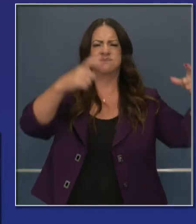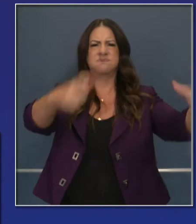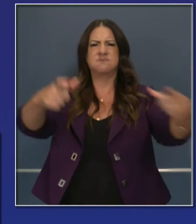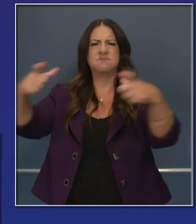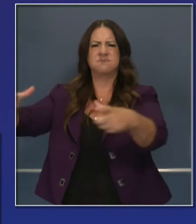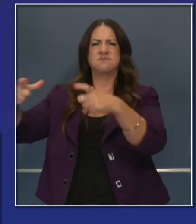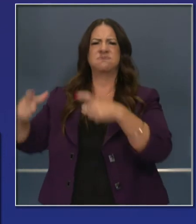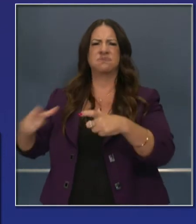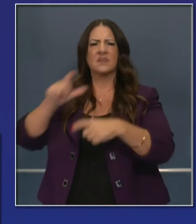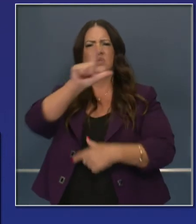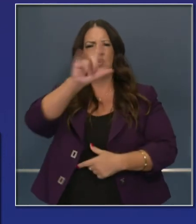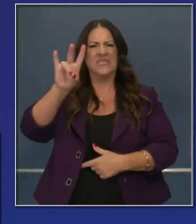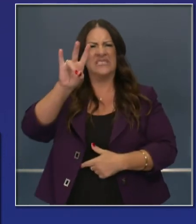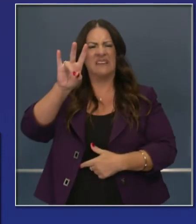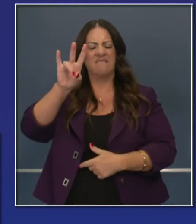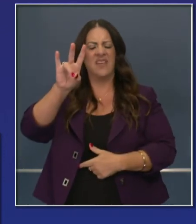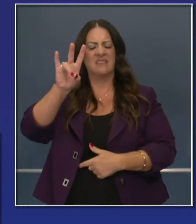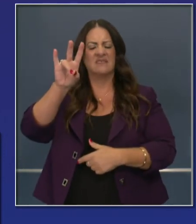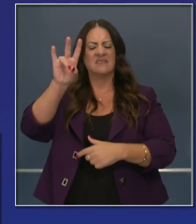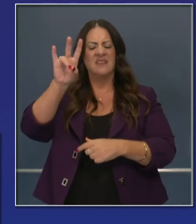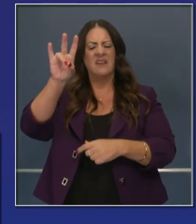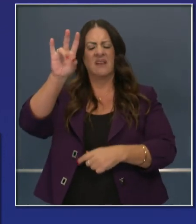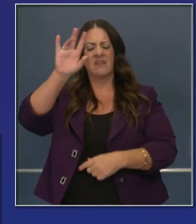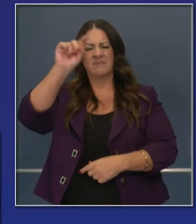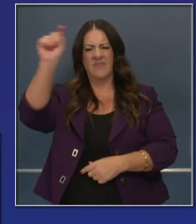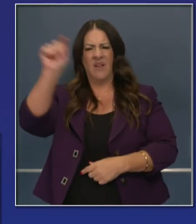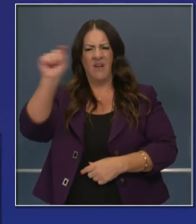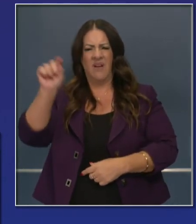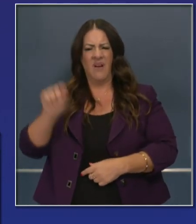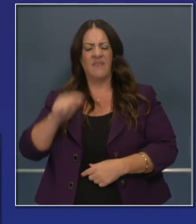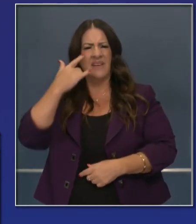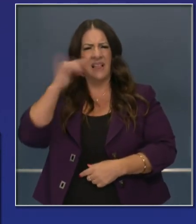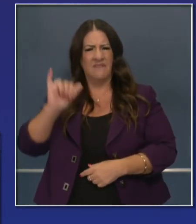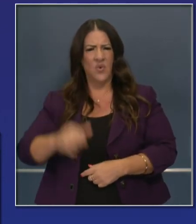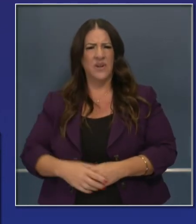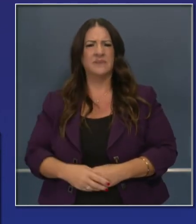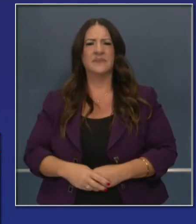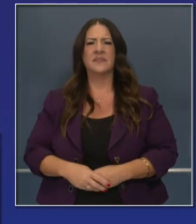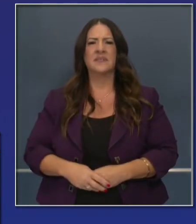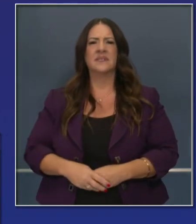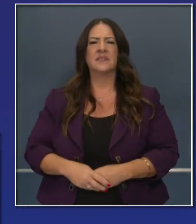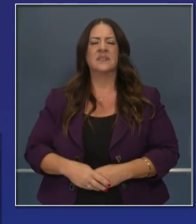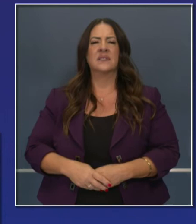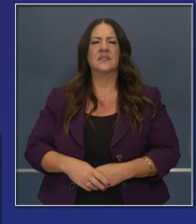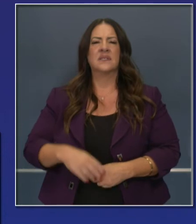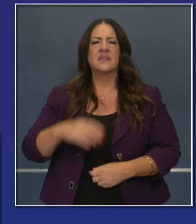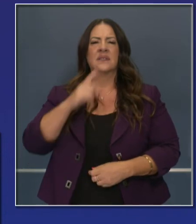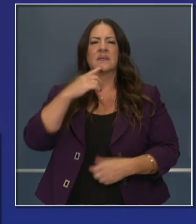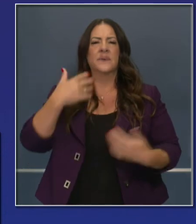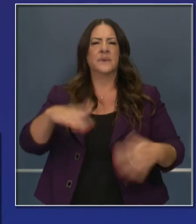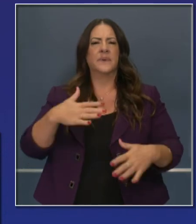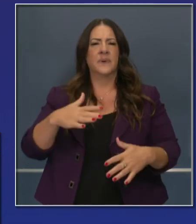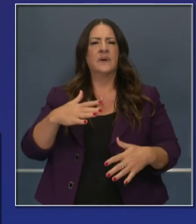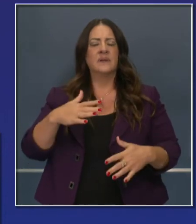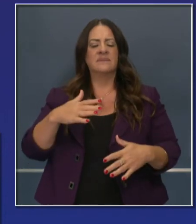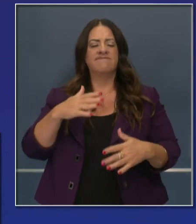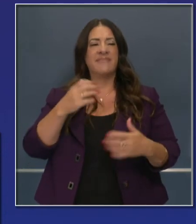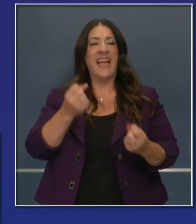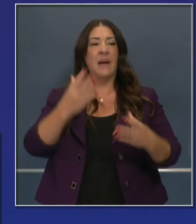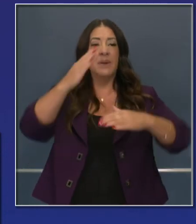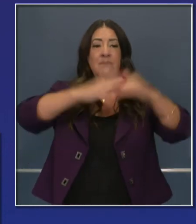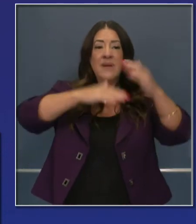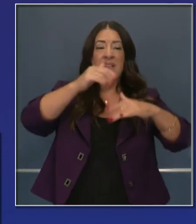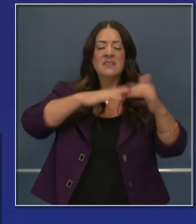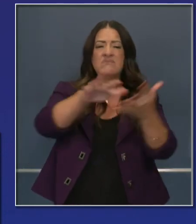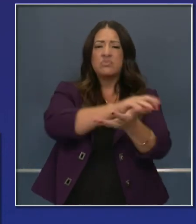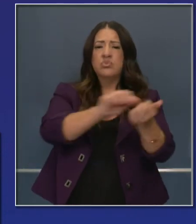currently being suppressed, actively engaged in our suppression efforts. Some 7,100 structures